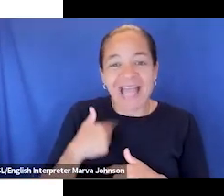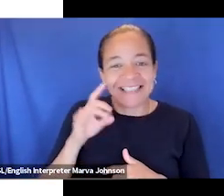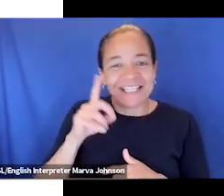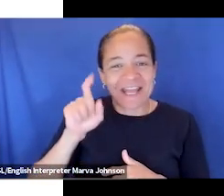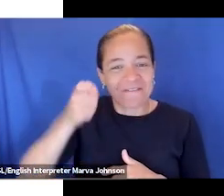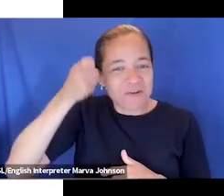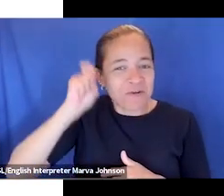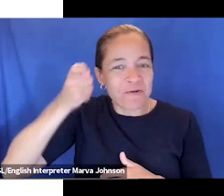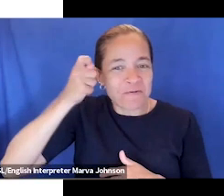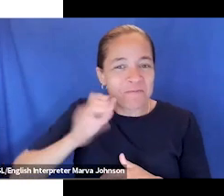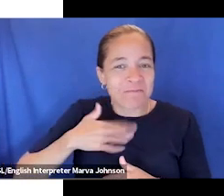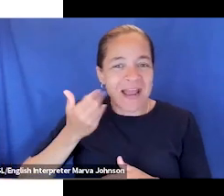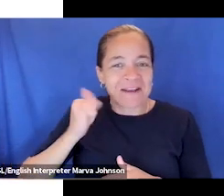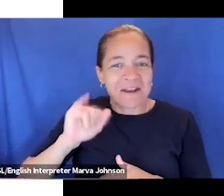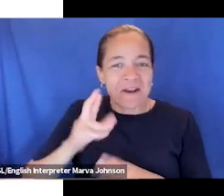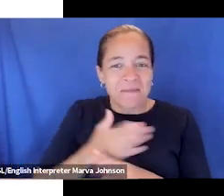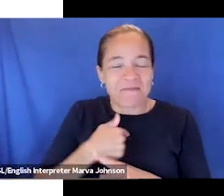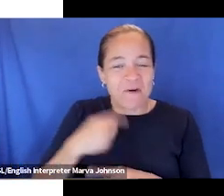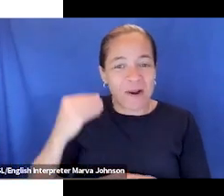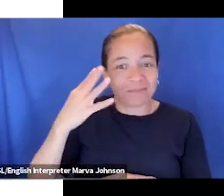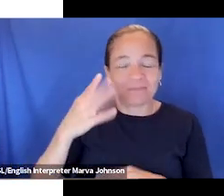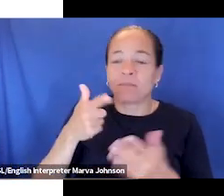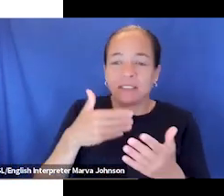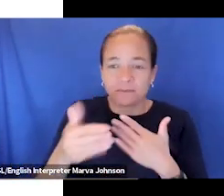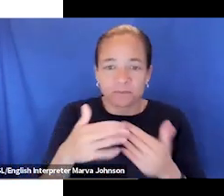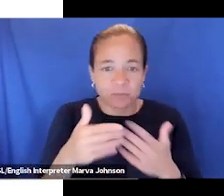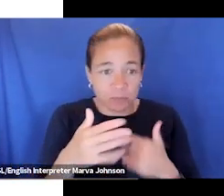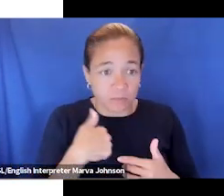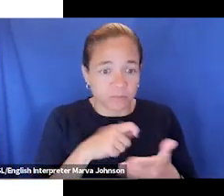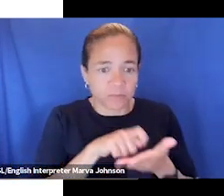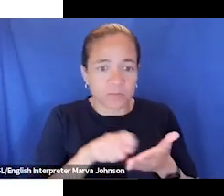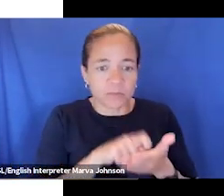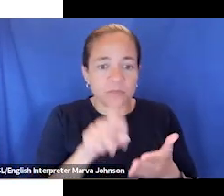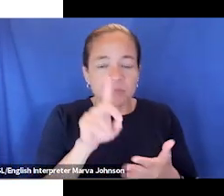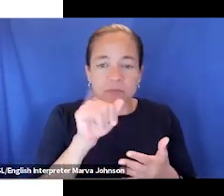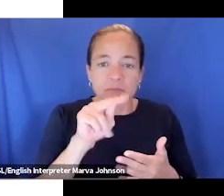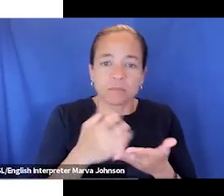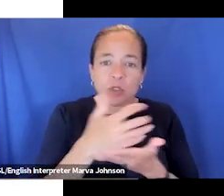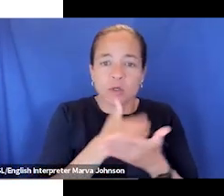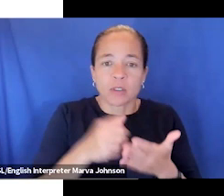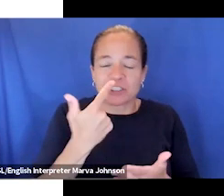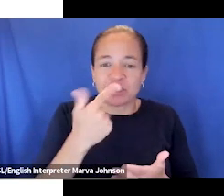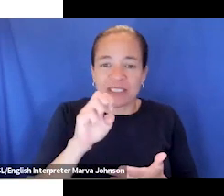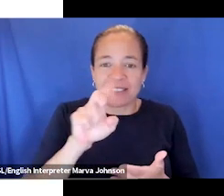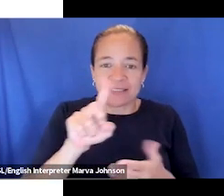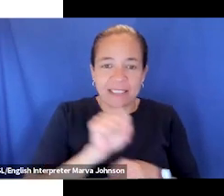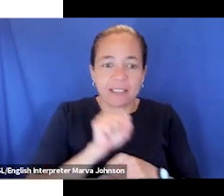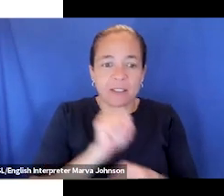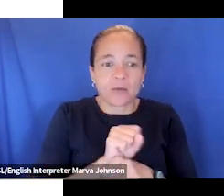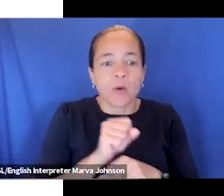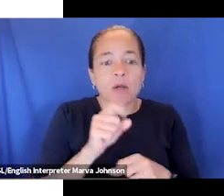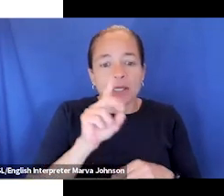on. I know how it is. I wrote Diana earned a GED and worked as a dog groomer and apartment complex manager